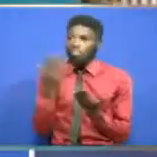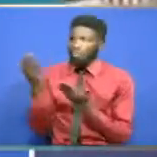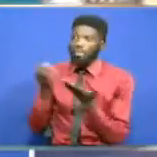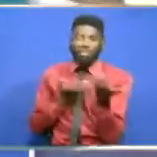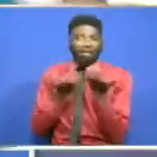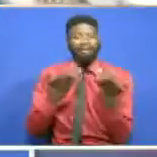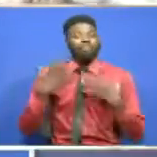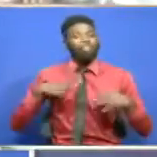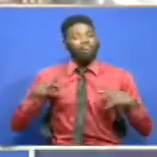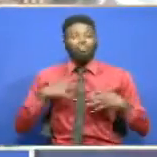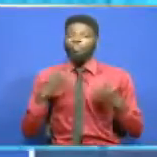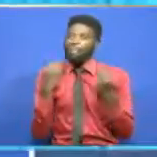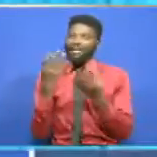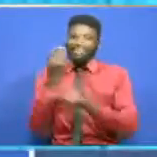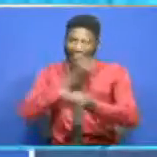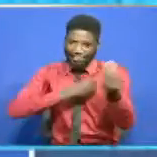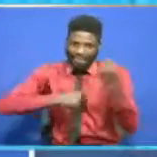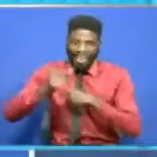traders selling coffins.